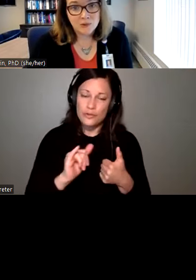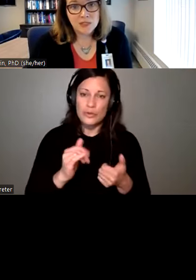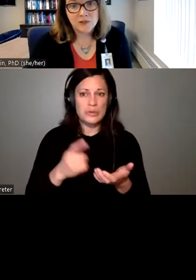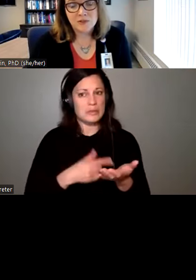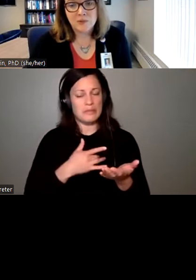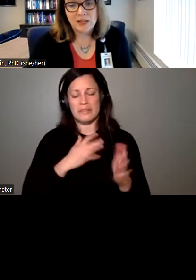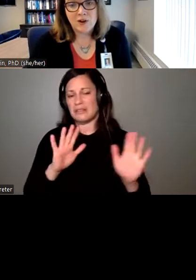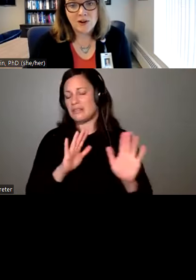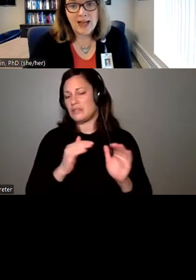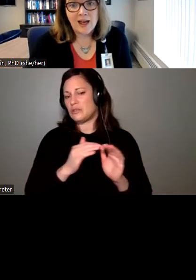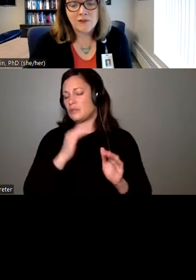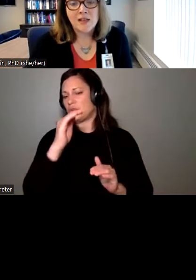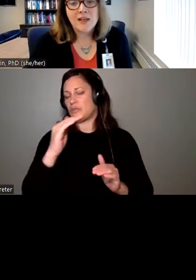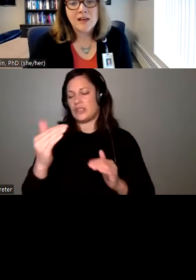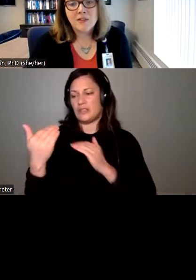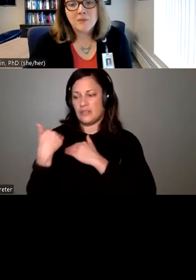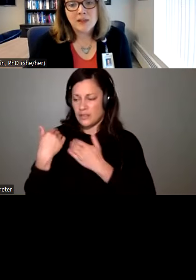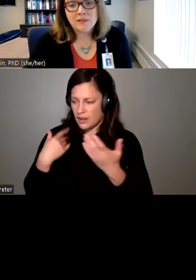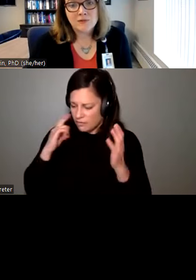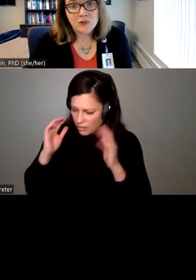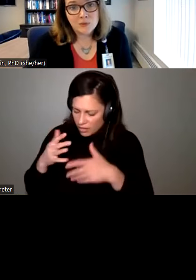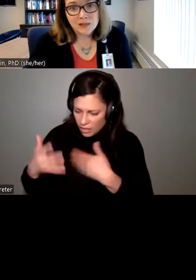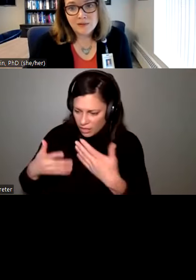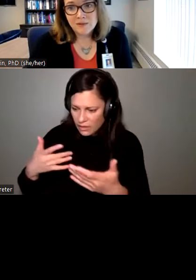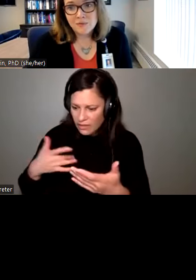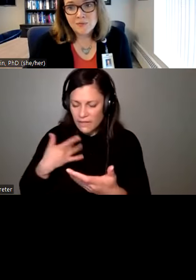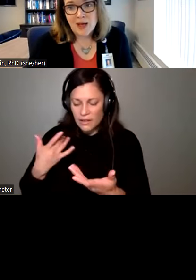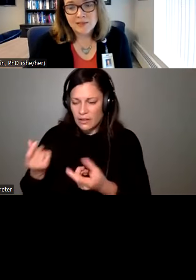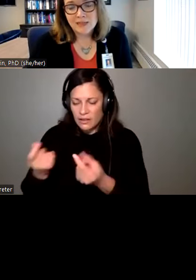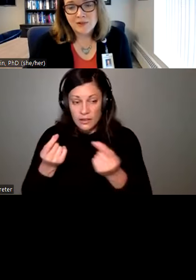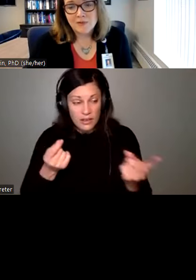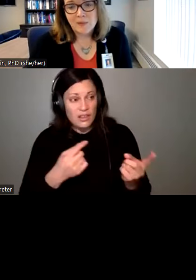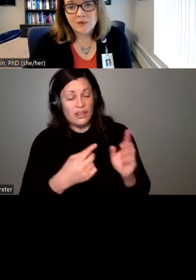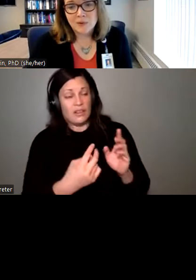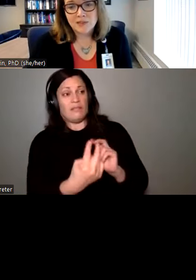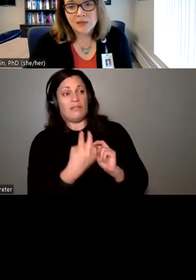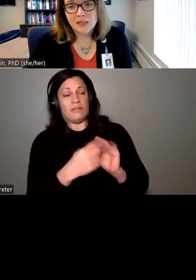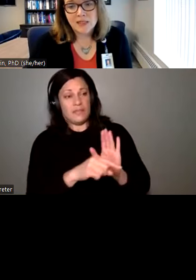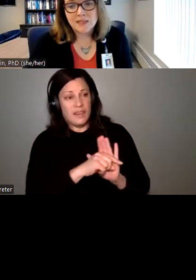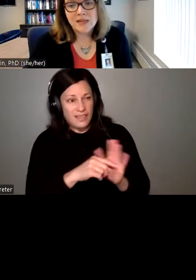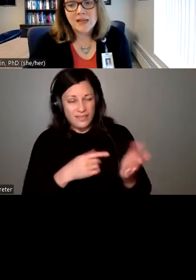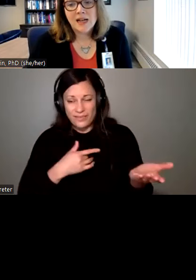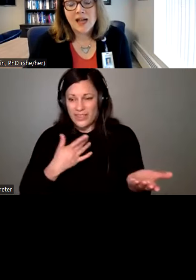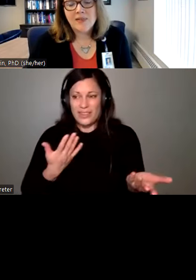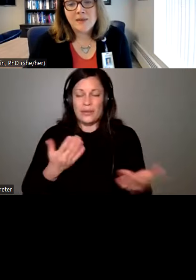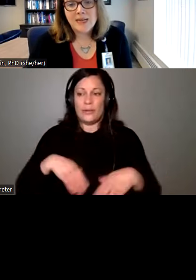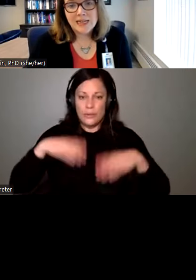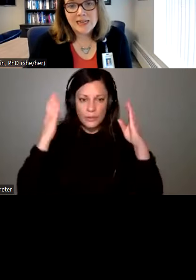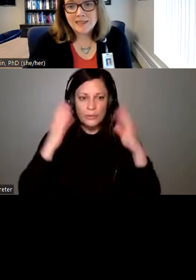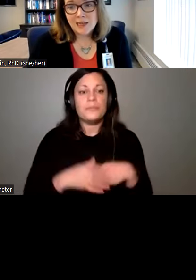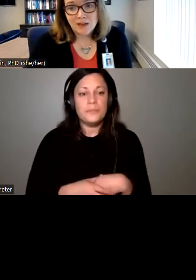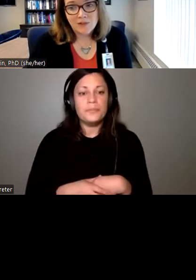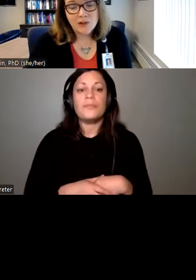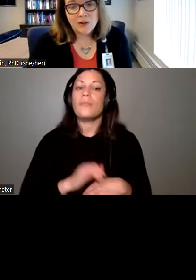do when they already have their plates are full with balancing their family responsibilities. And then